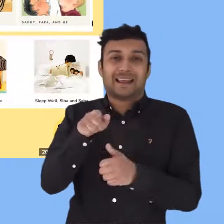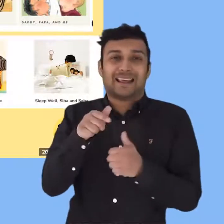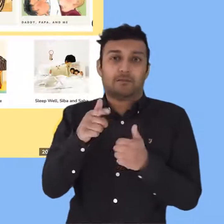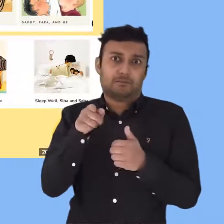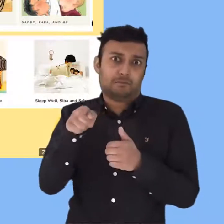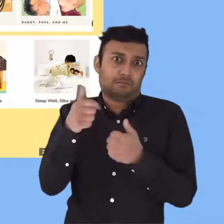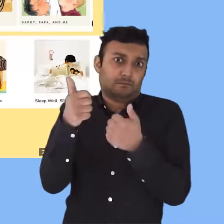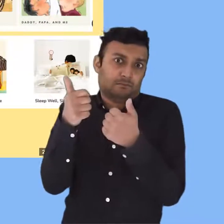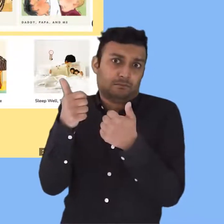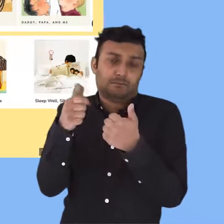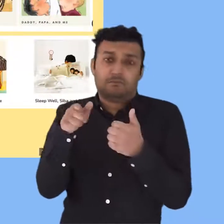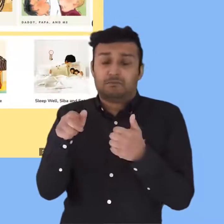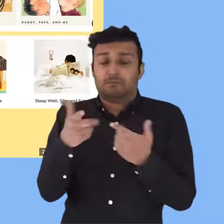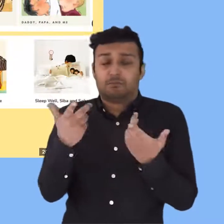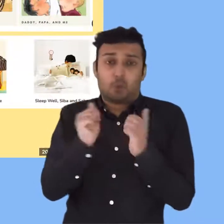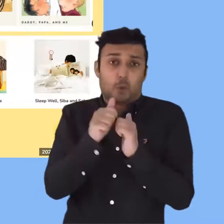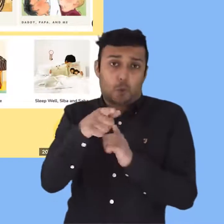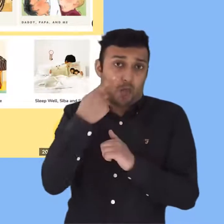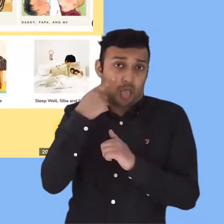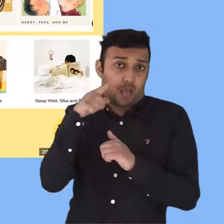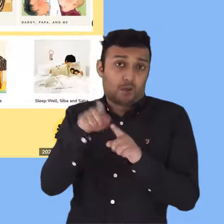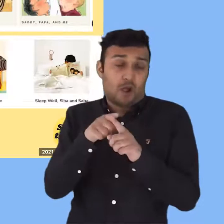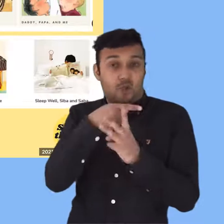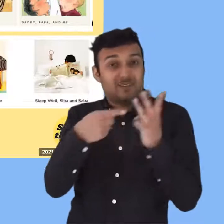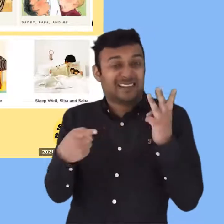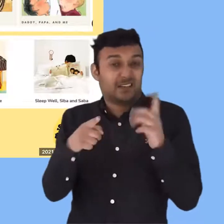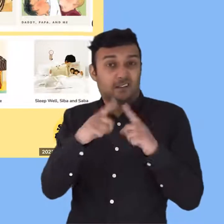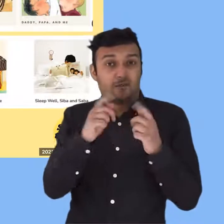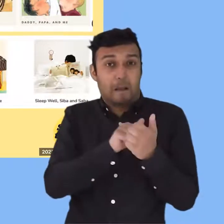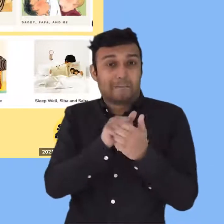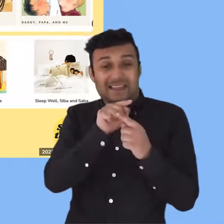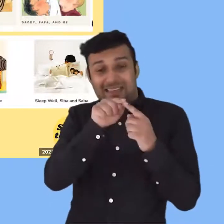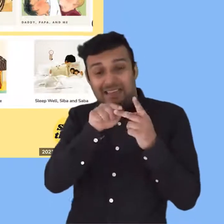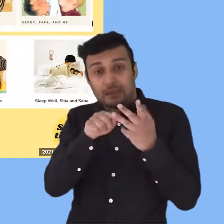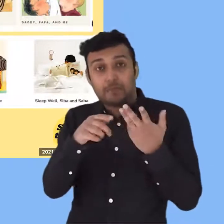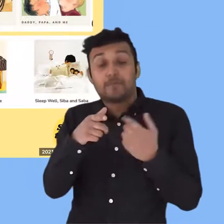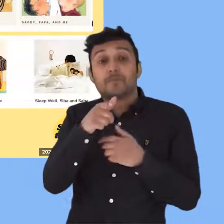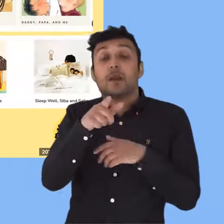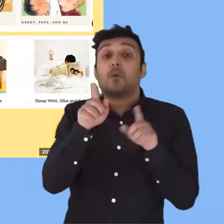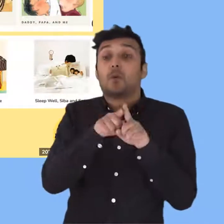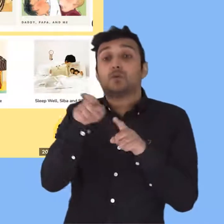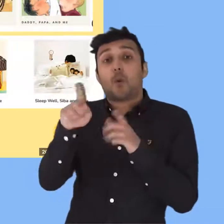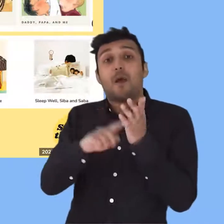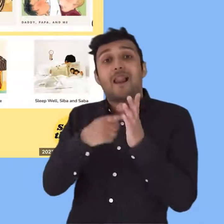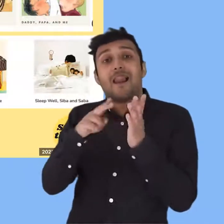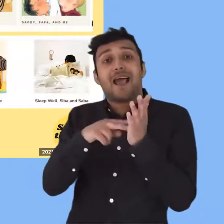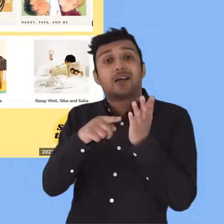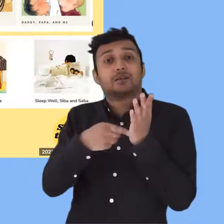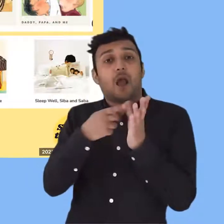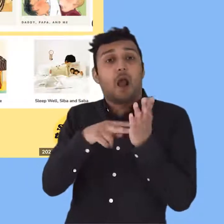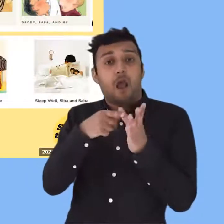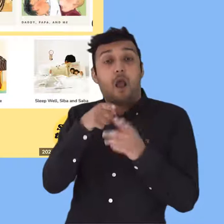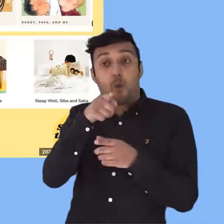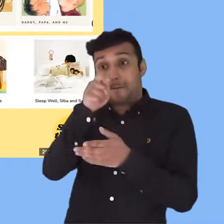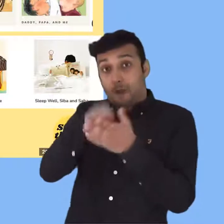great place to have a look for books. For every one book that you buy from them, they donate